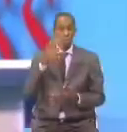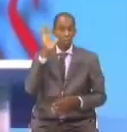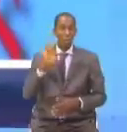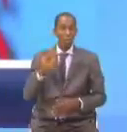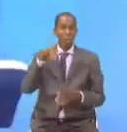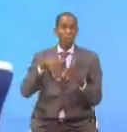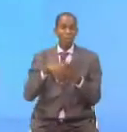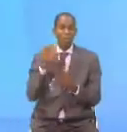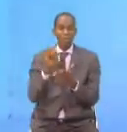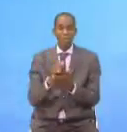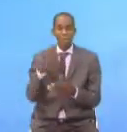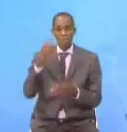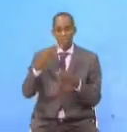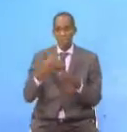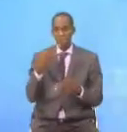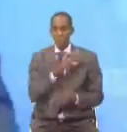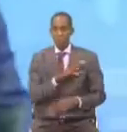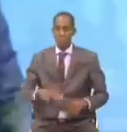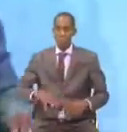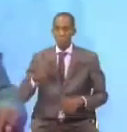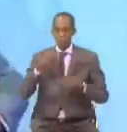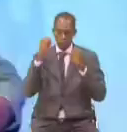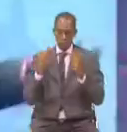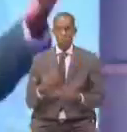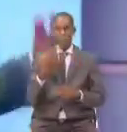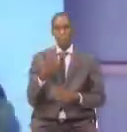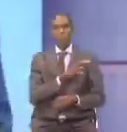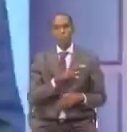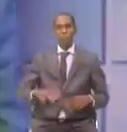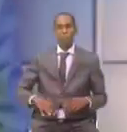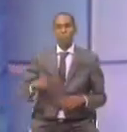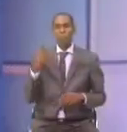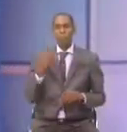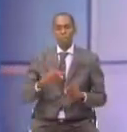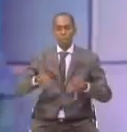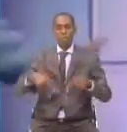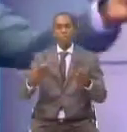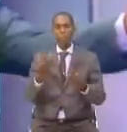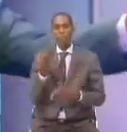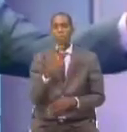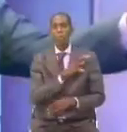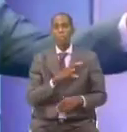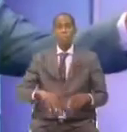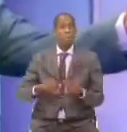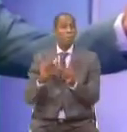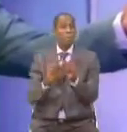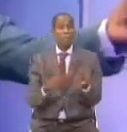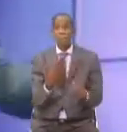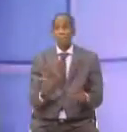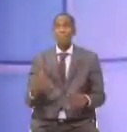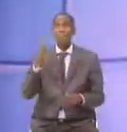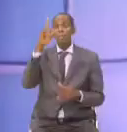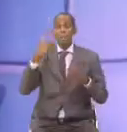Christ, the power of Christ, the provision of Christ, everything he has